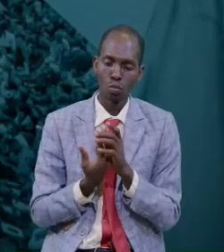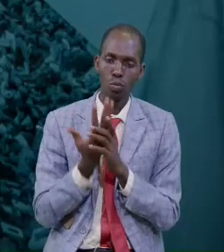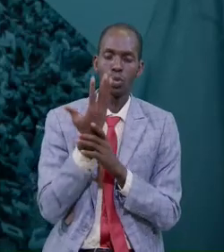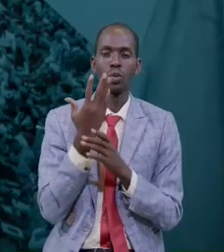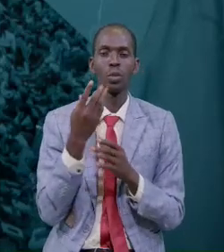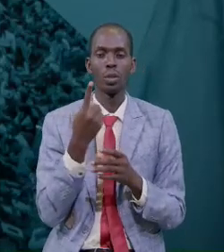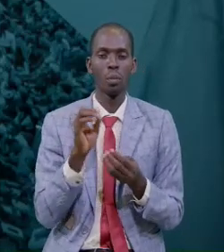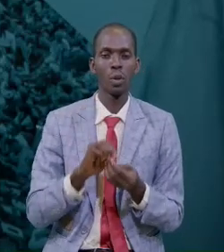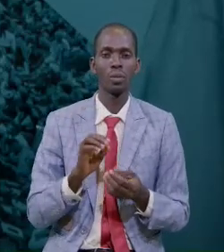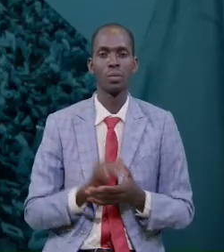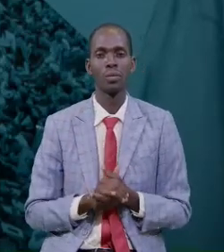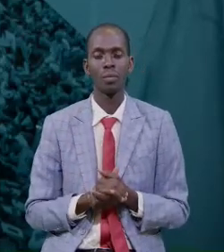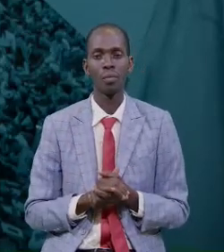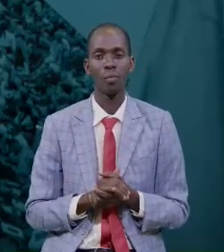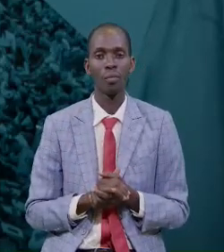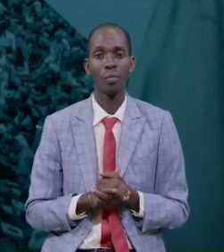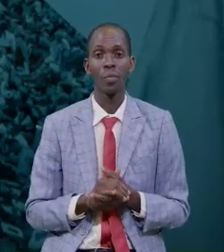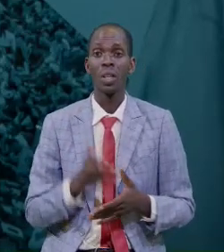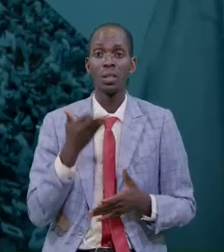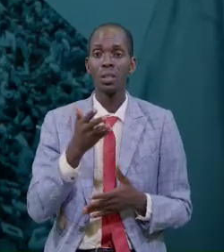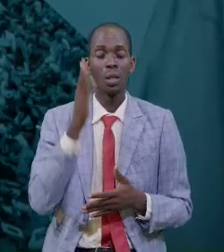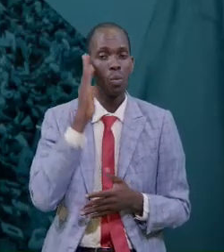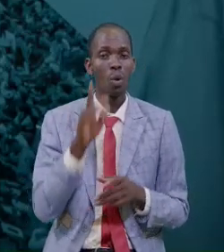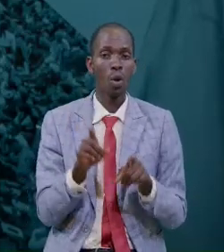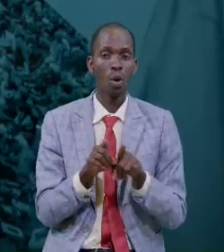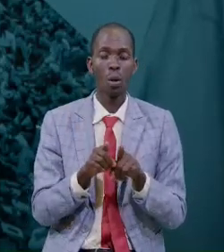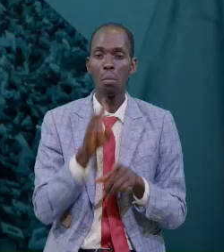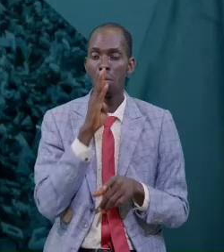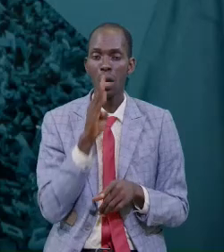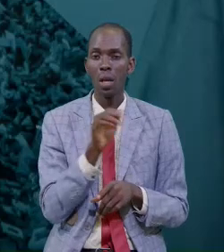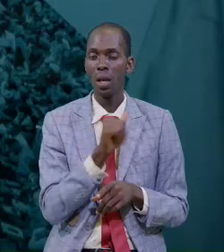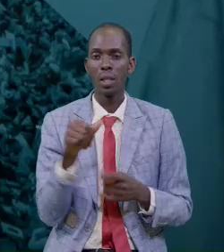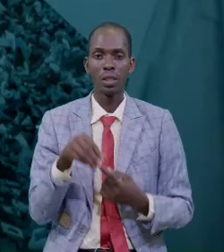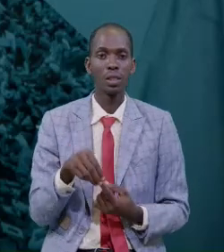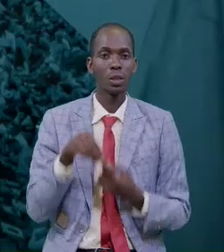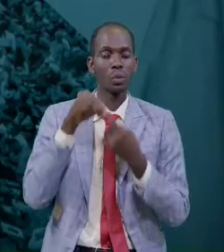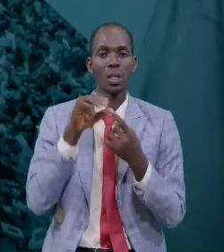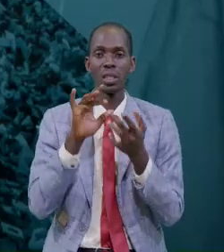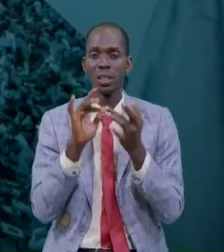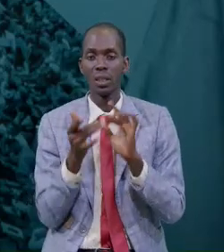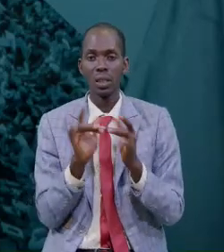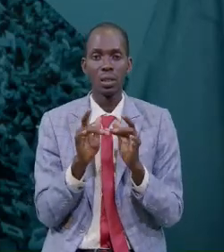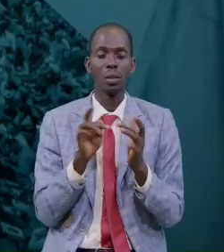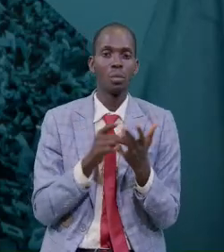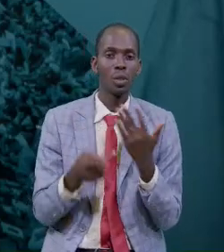There will be a special online banquet for all those watching online